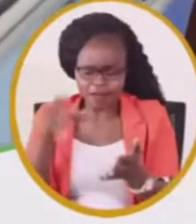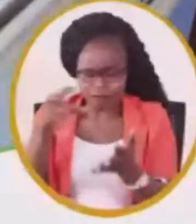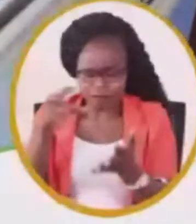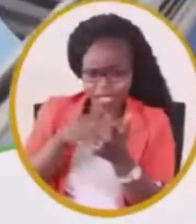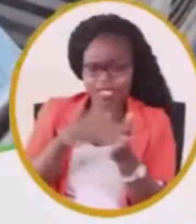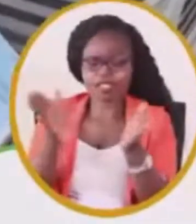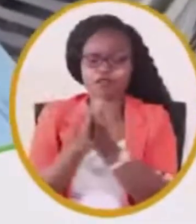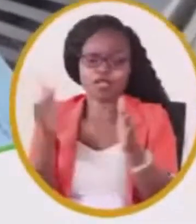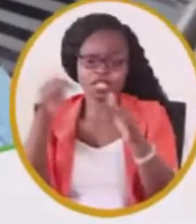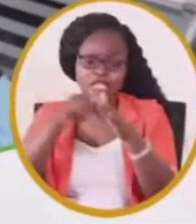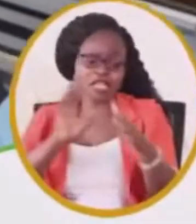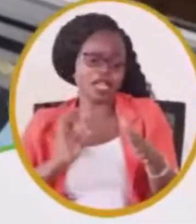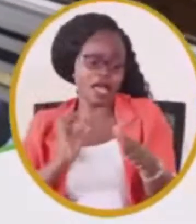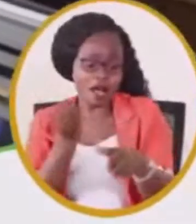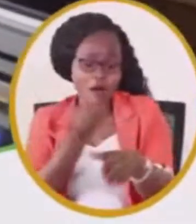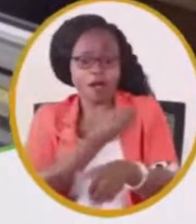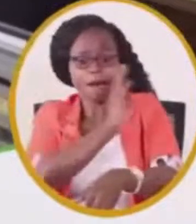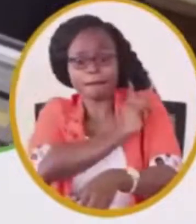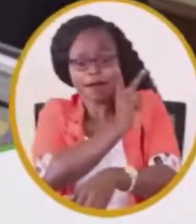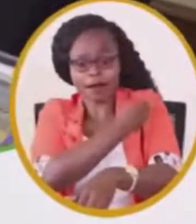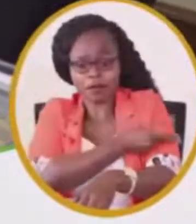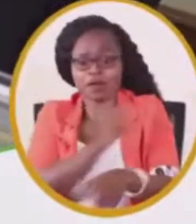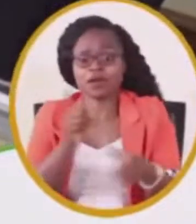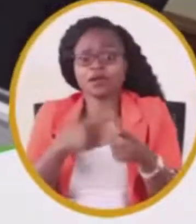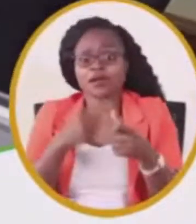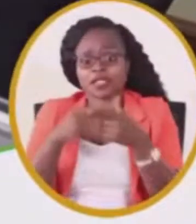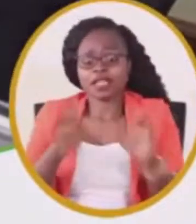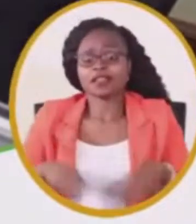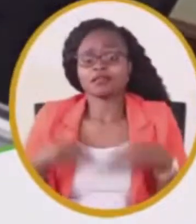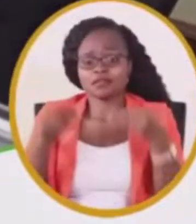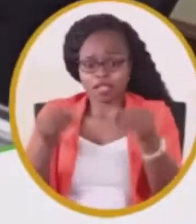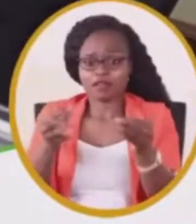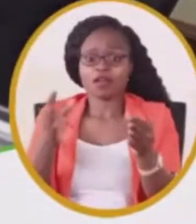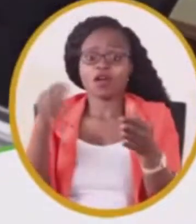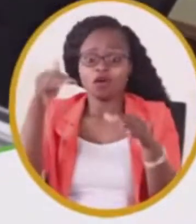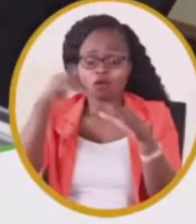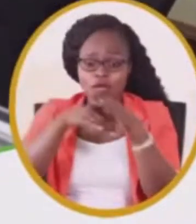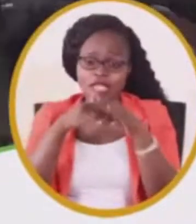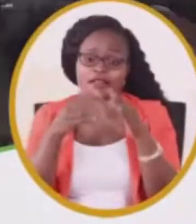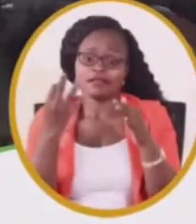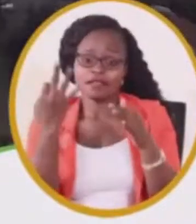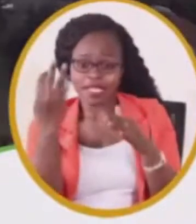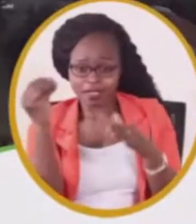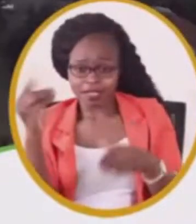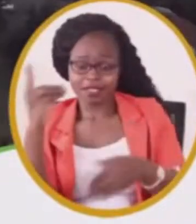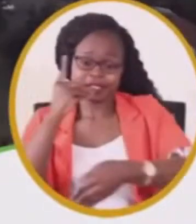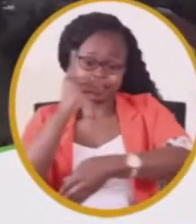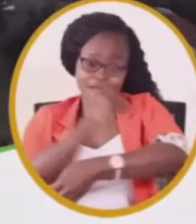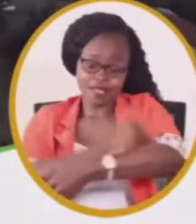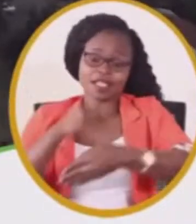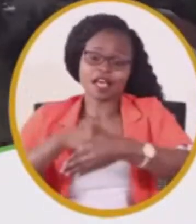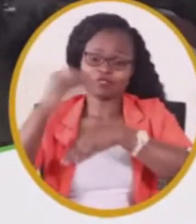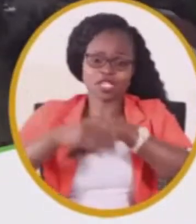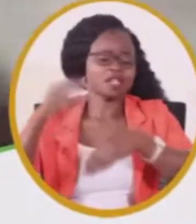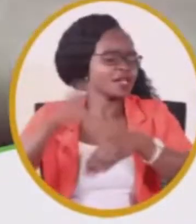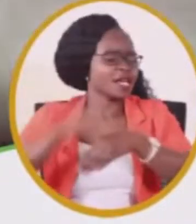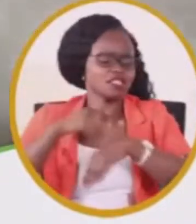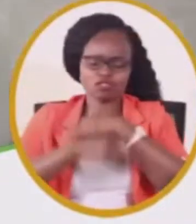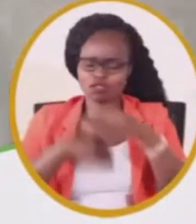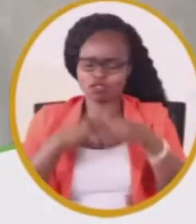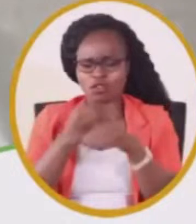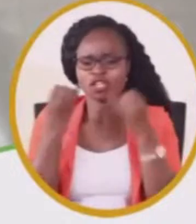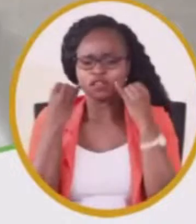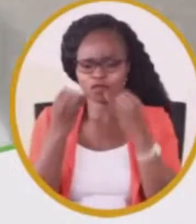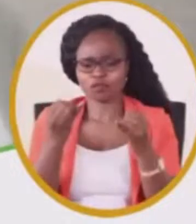the Act, we undertake preliminary investigations within 30 days of receiving all necessary information and communicate